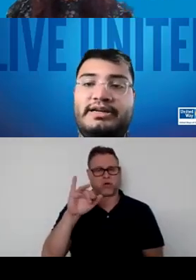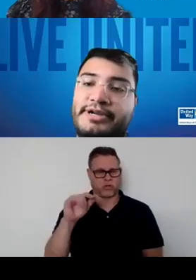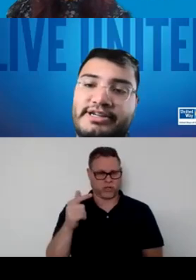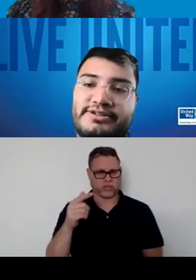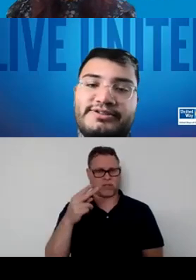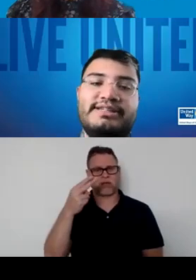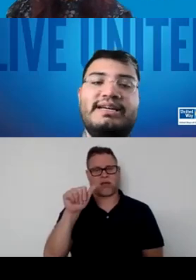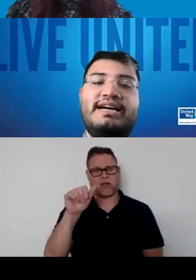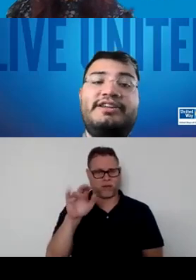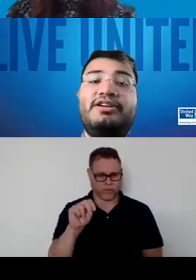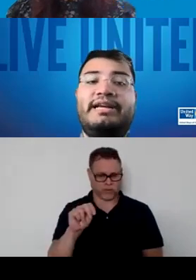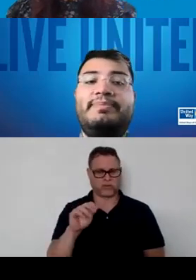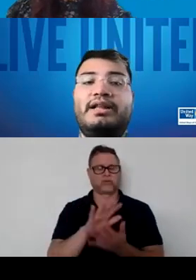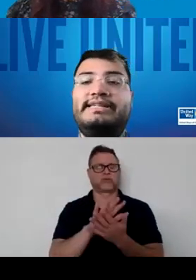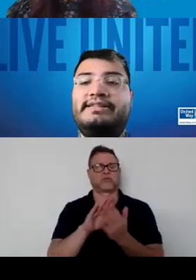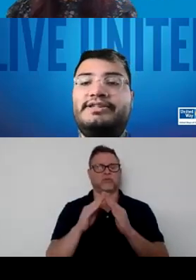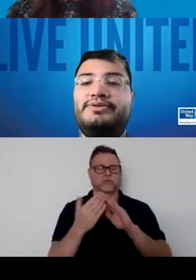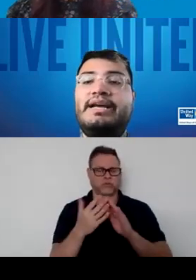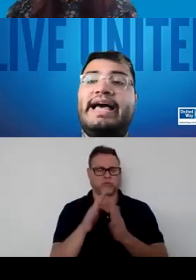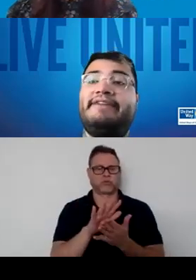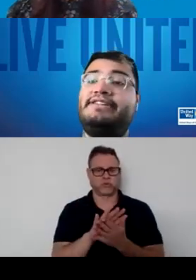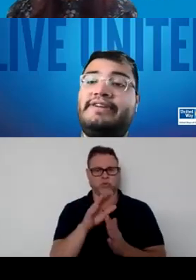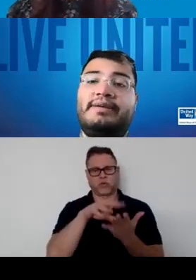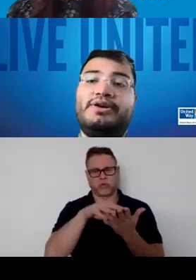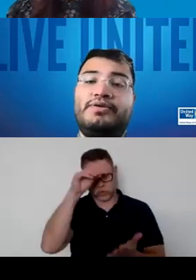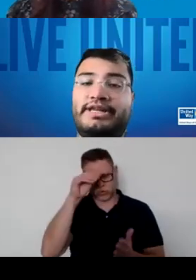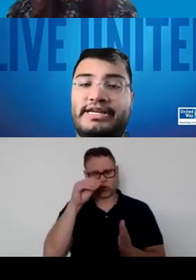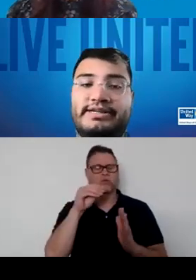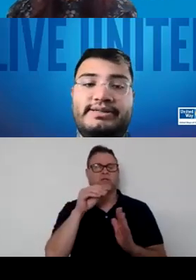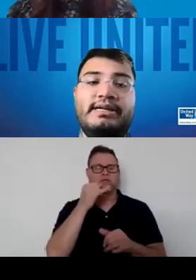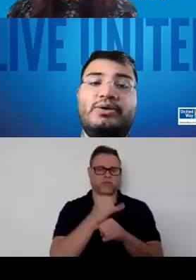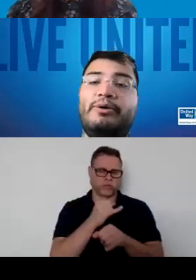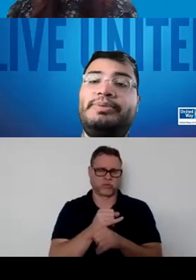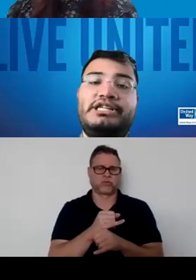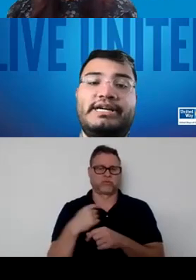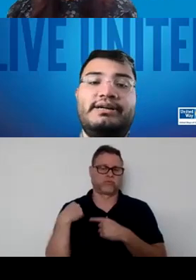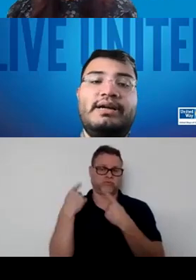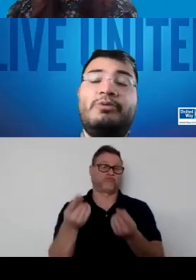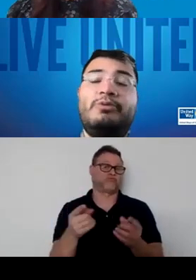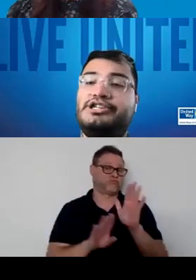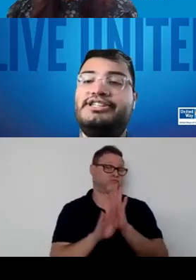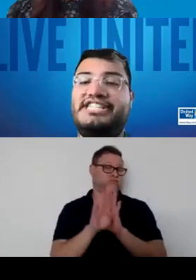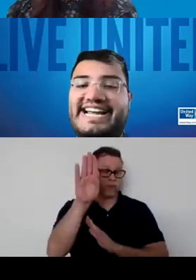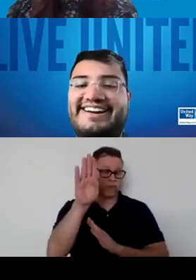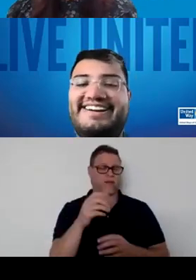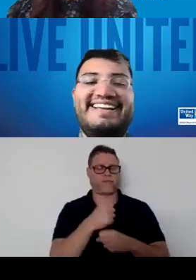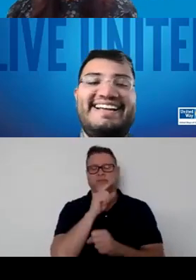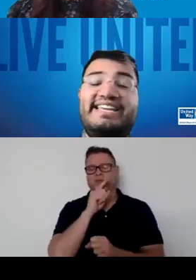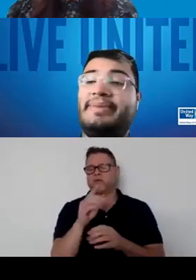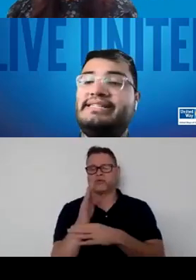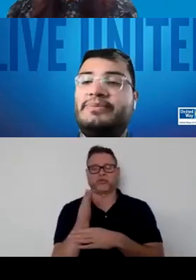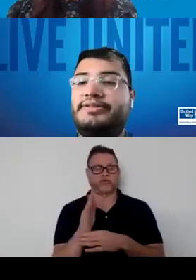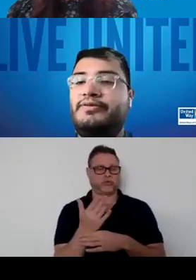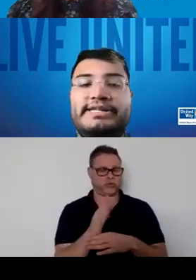on community schools, the Learning Policy Institute, have developed over the years. So I'll be sure to share